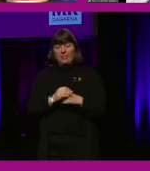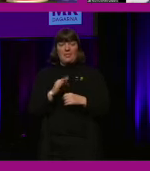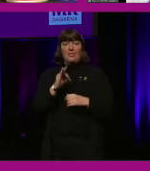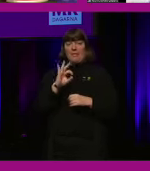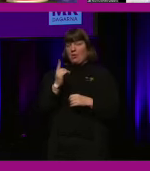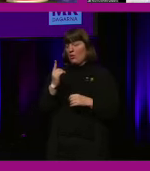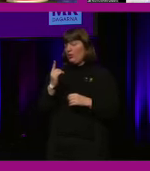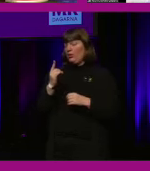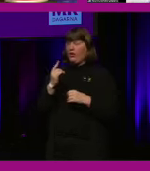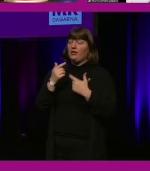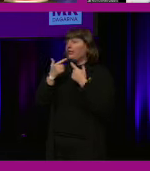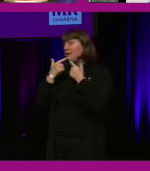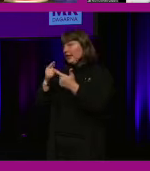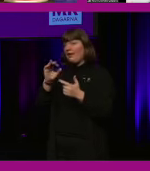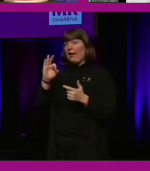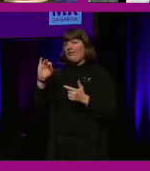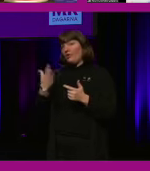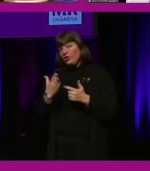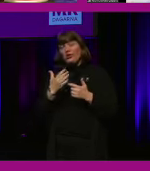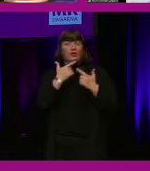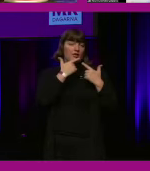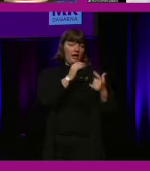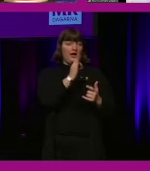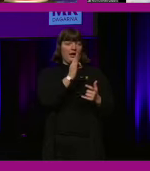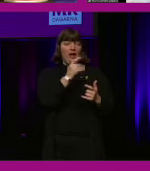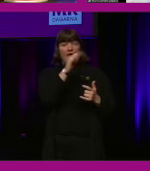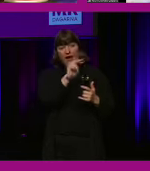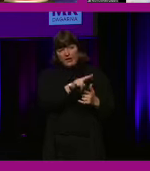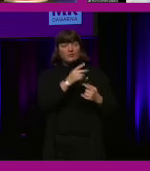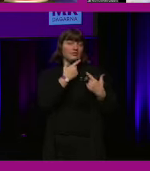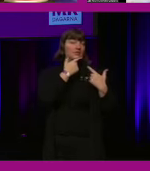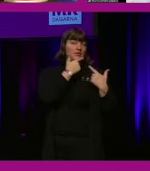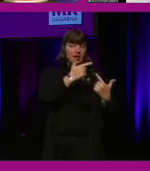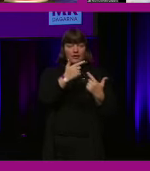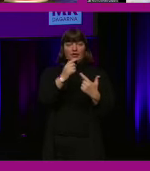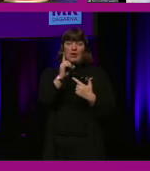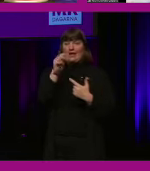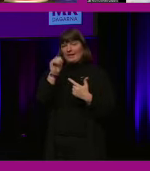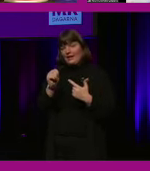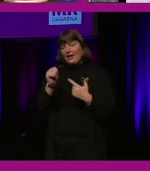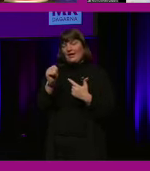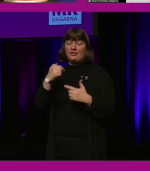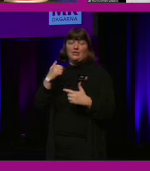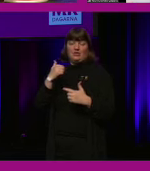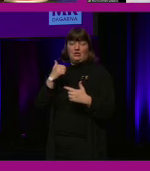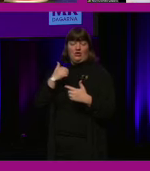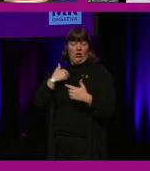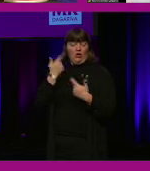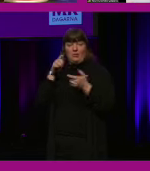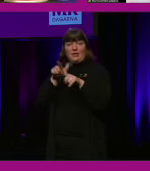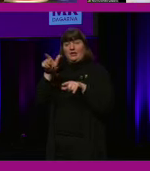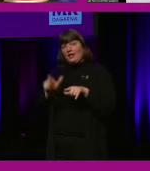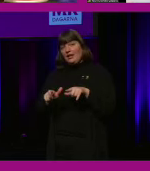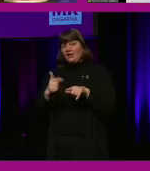Thank you, Henry. Thank you, Helen. Thank you, Linda. Look, Linda, I'm in your hands. I'm happy